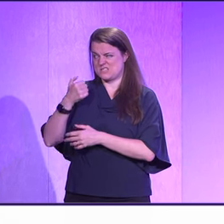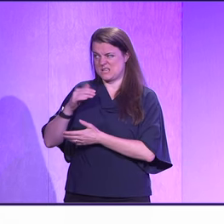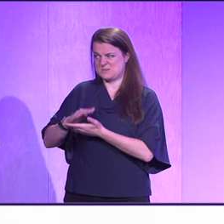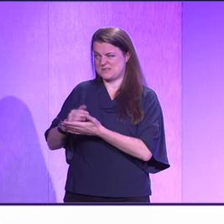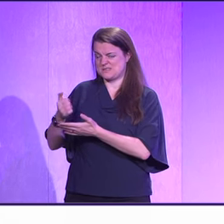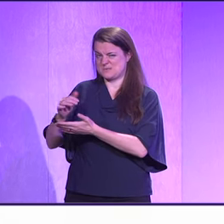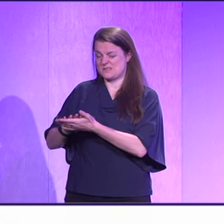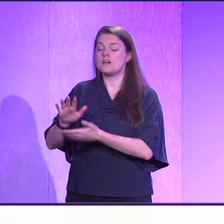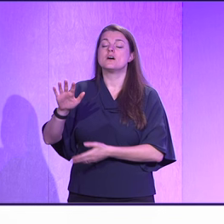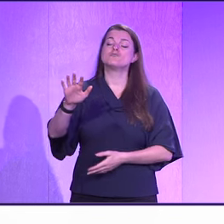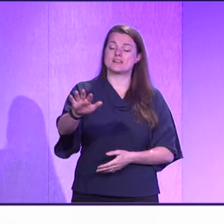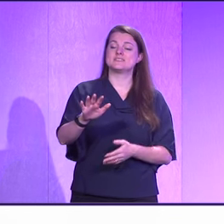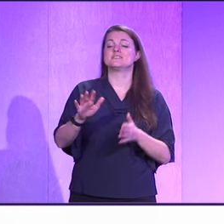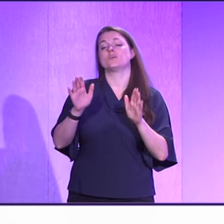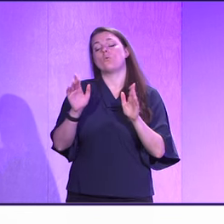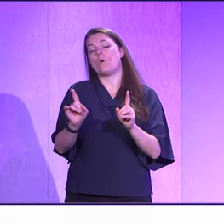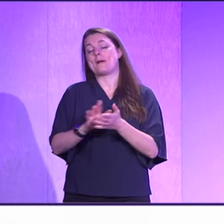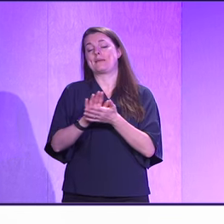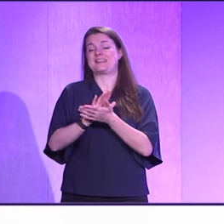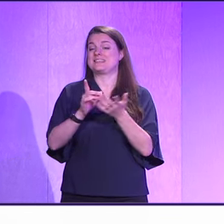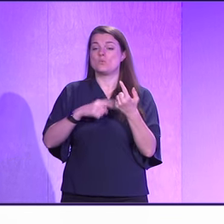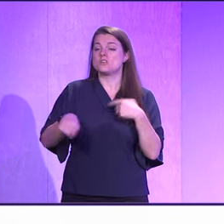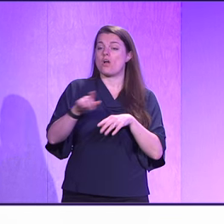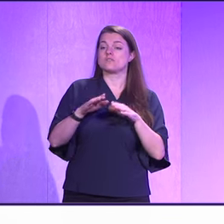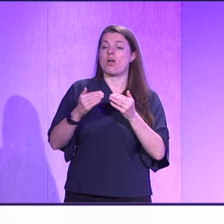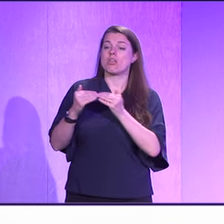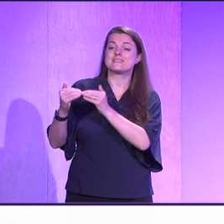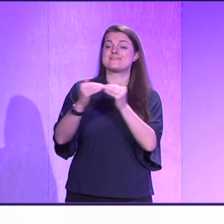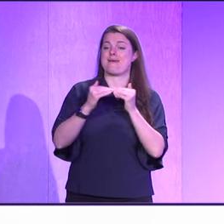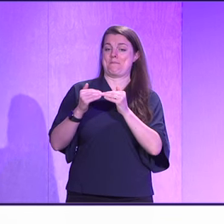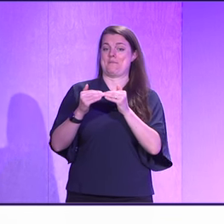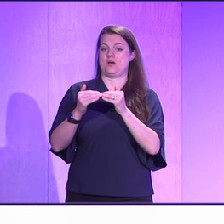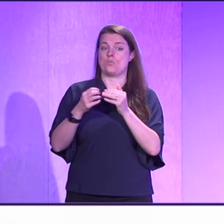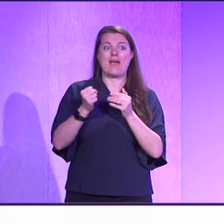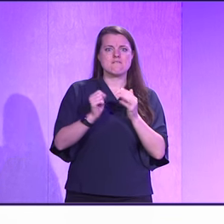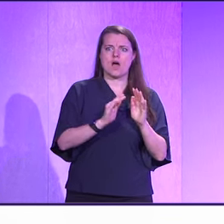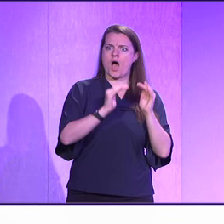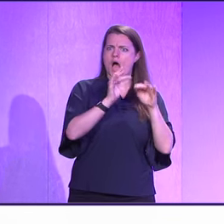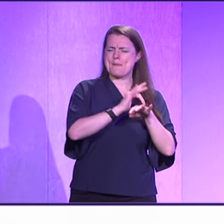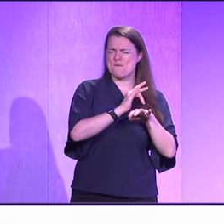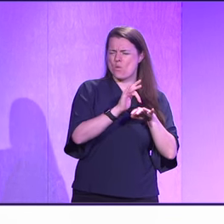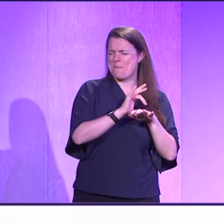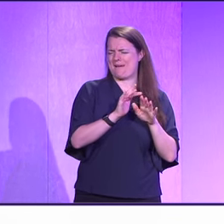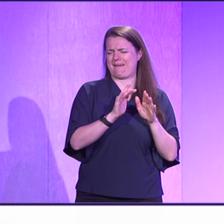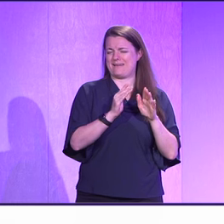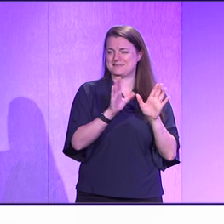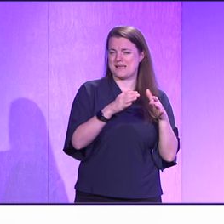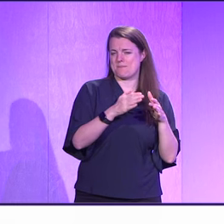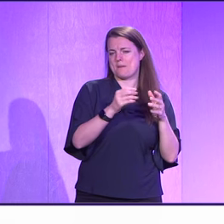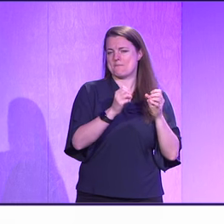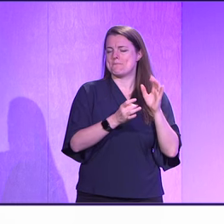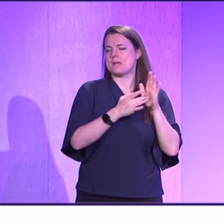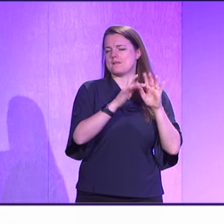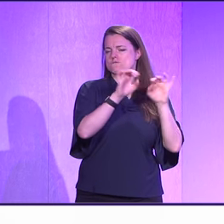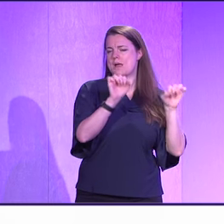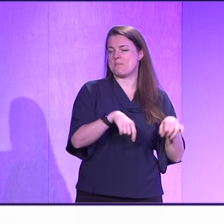Not everywhere is the same. And that's true in large organizations as well. You can have high-performing teams, like the mainframe team that's been doing it well since the 60s, and